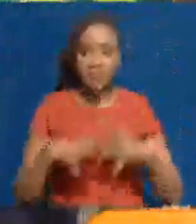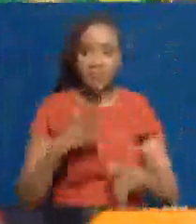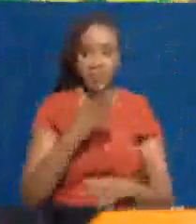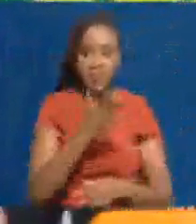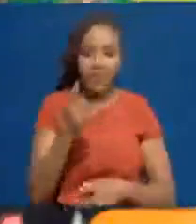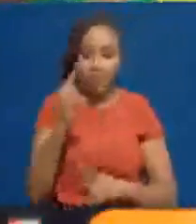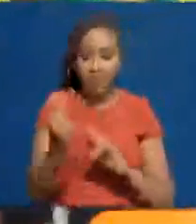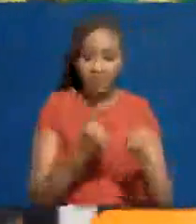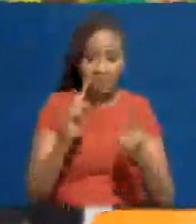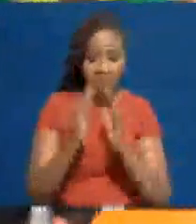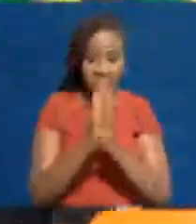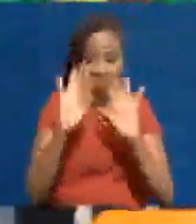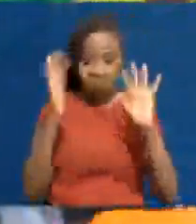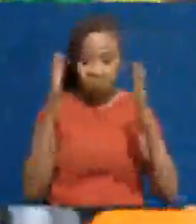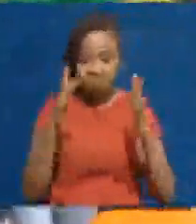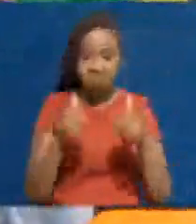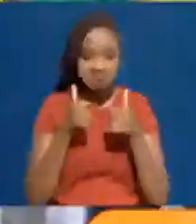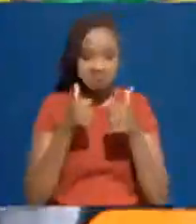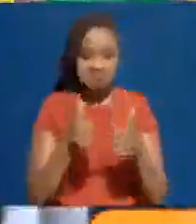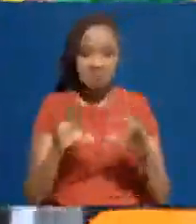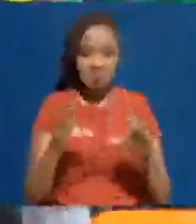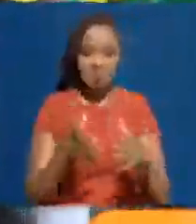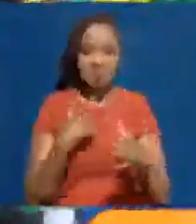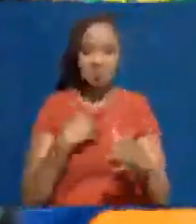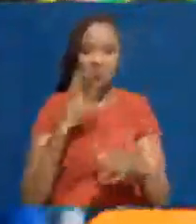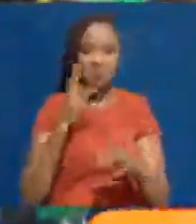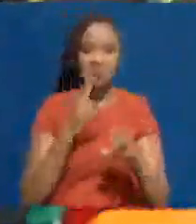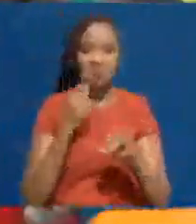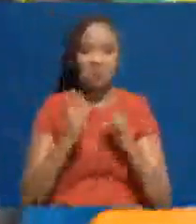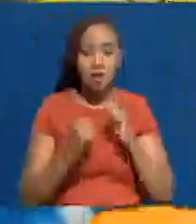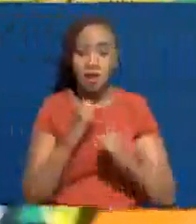turned out praising the resolve by the community to run for health